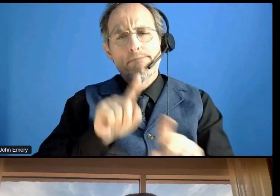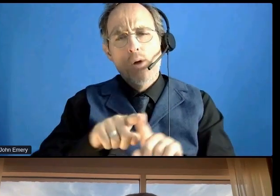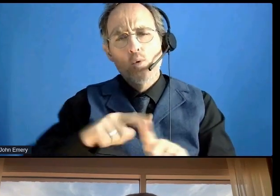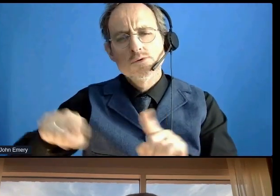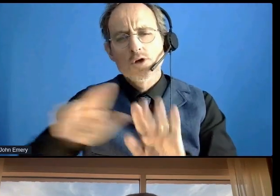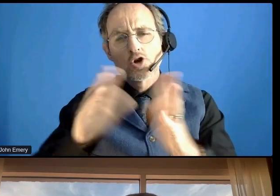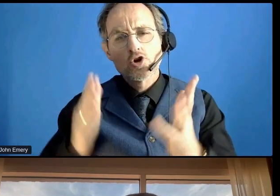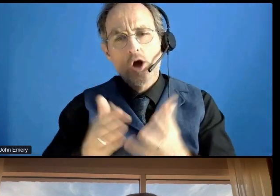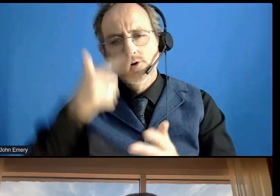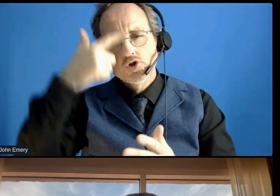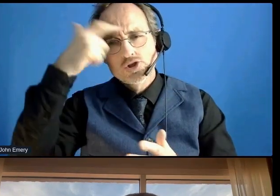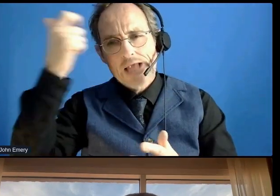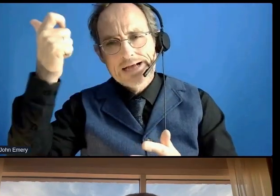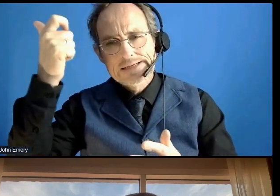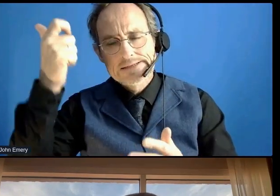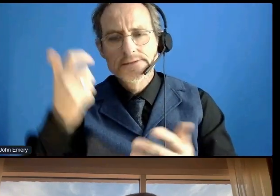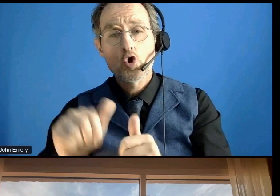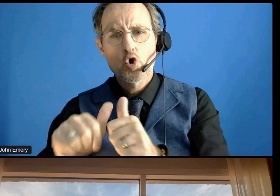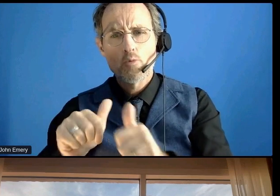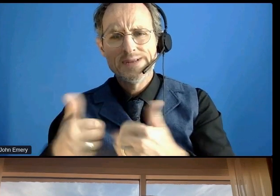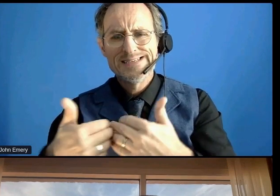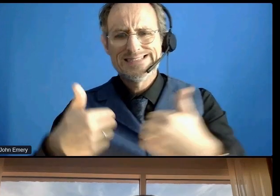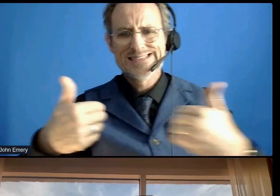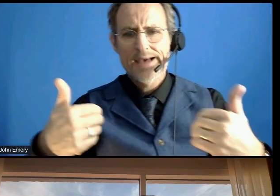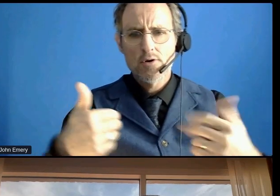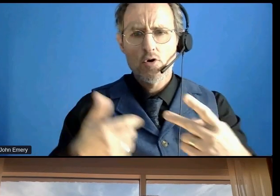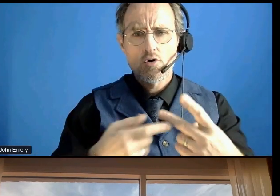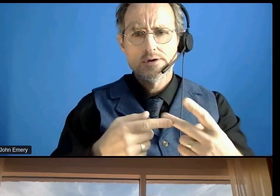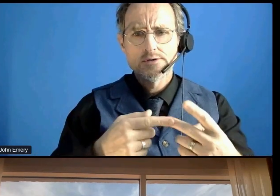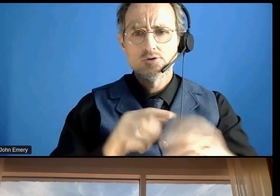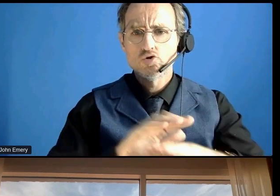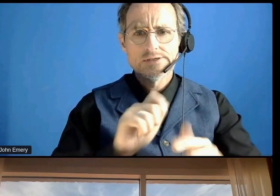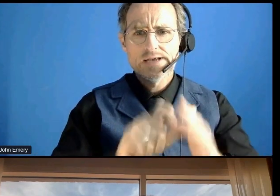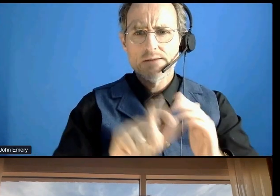Hi, everyone. Mark, can you hear me now? I can hear you, yeah.